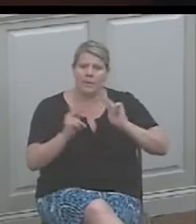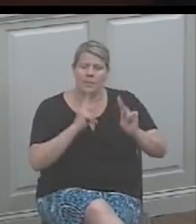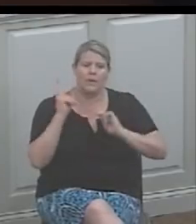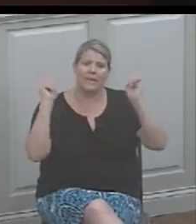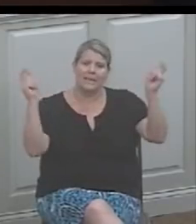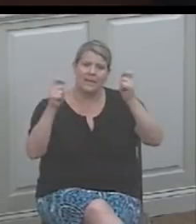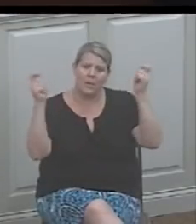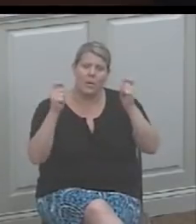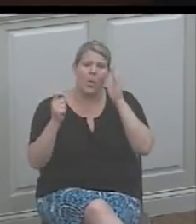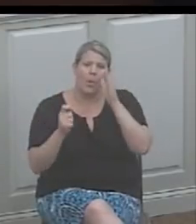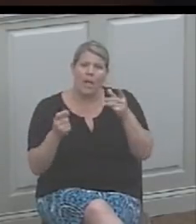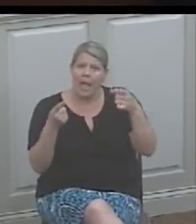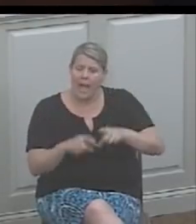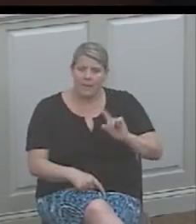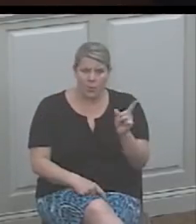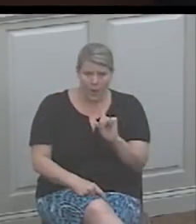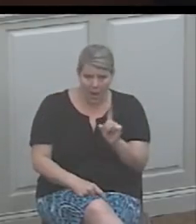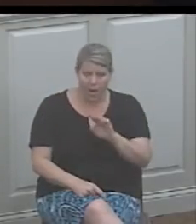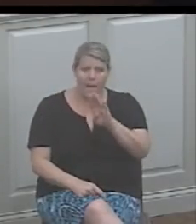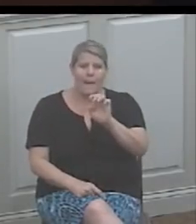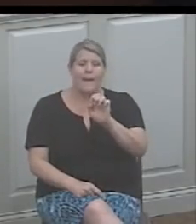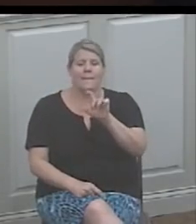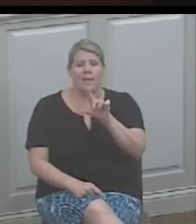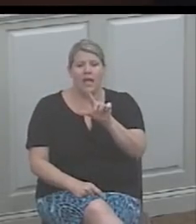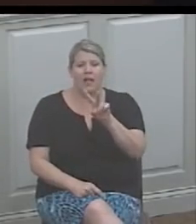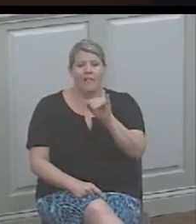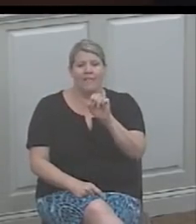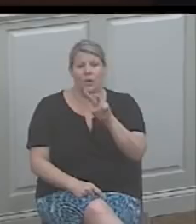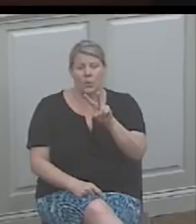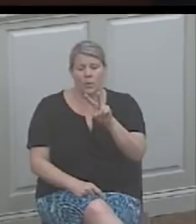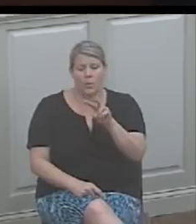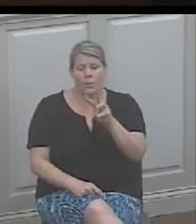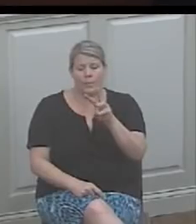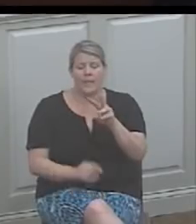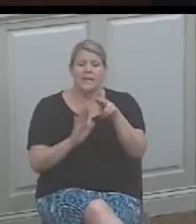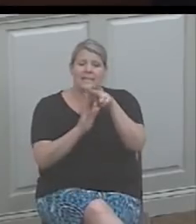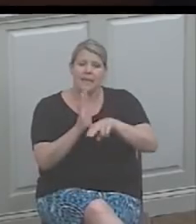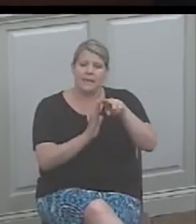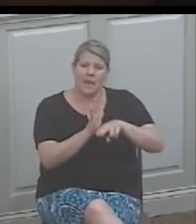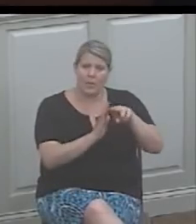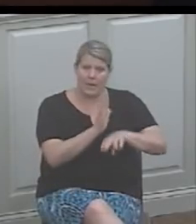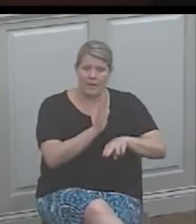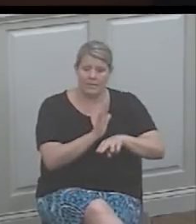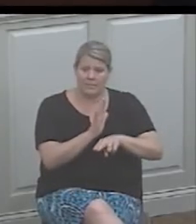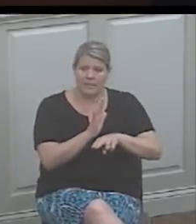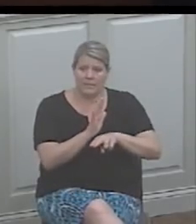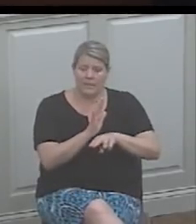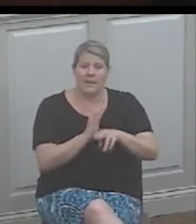held at Bellevue Cemetery May the 18th, 2:30 p.m. in the afternoon.